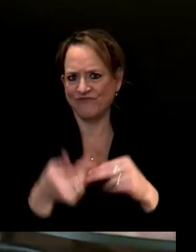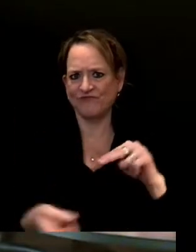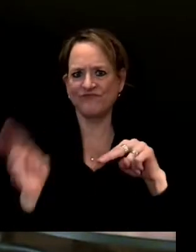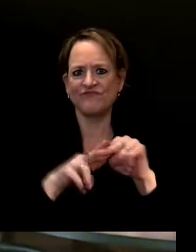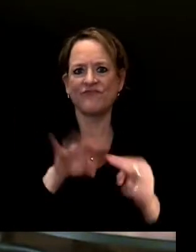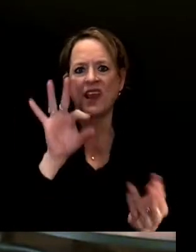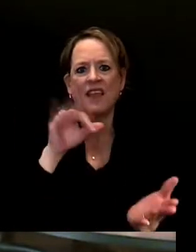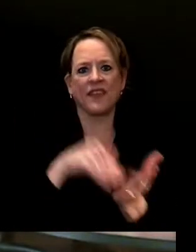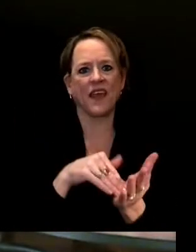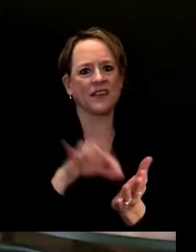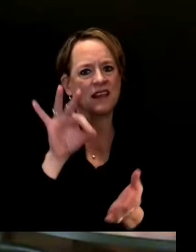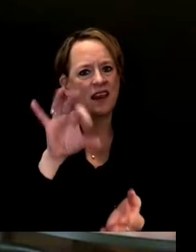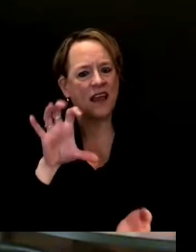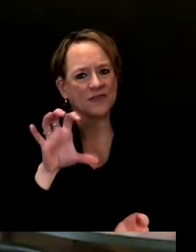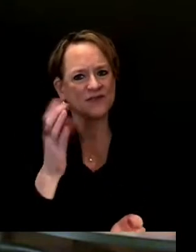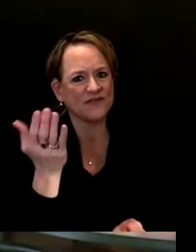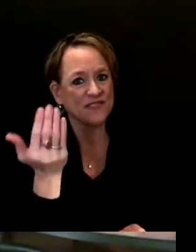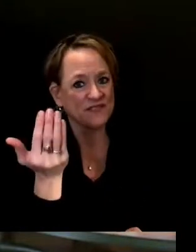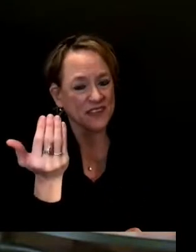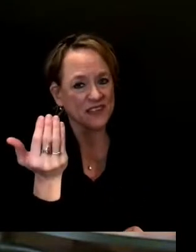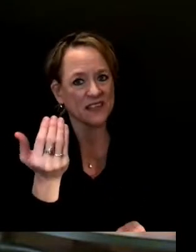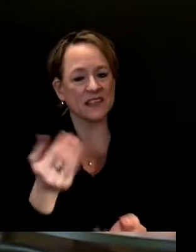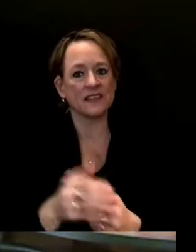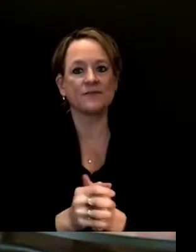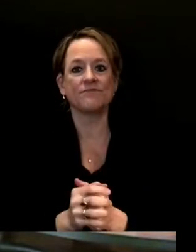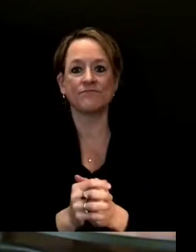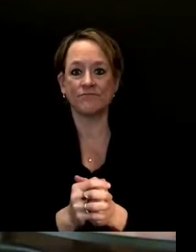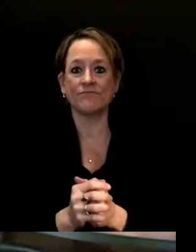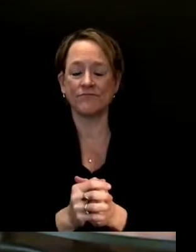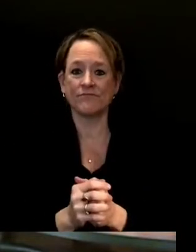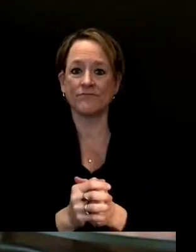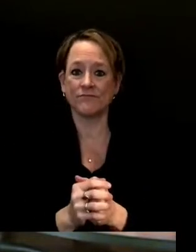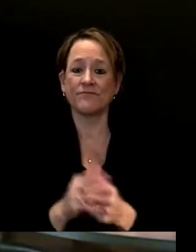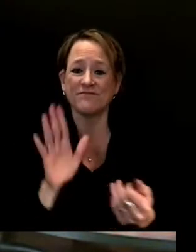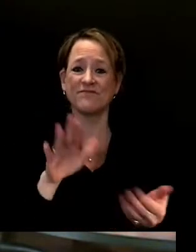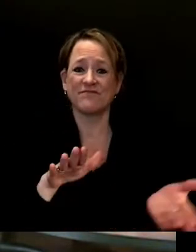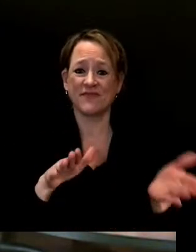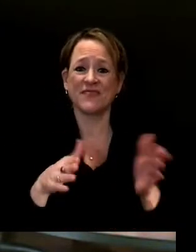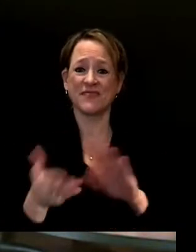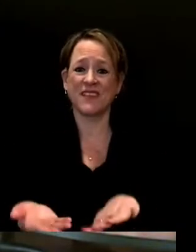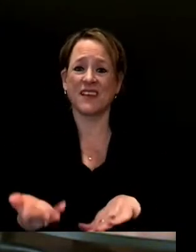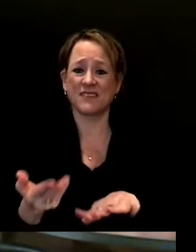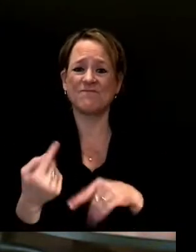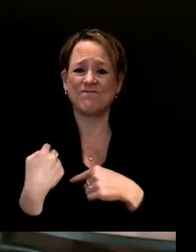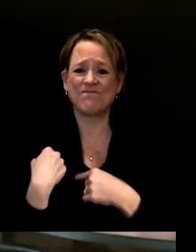9,915. We are sad to report our total confirmed deaths have now reached